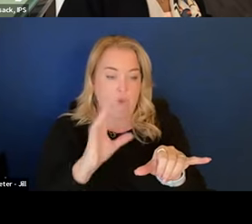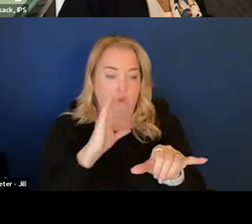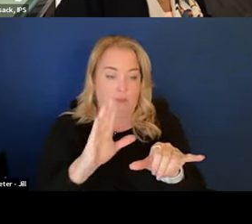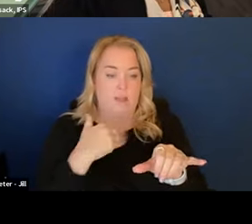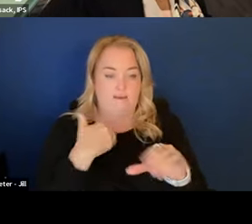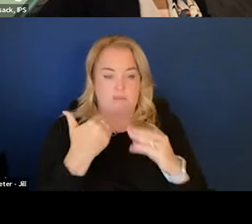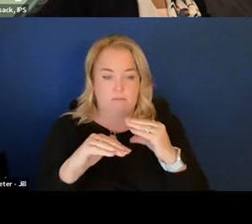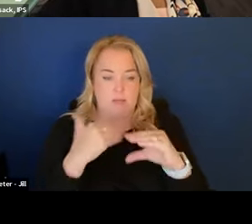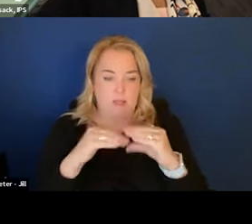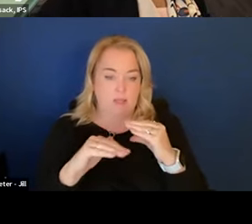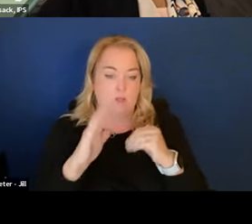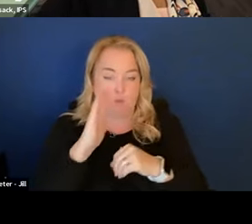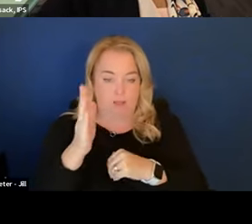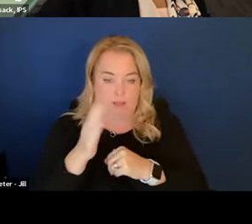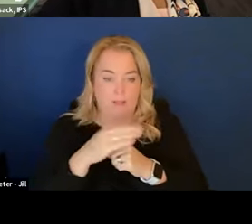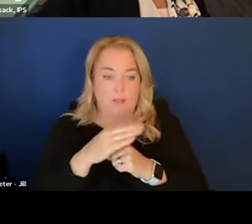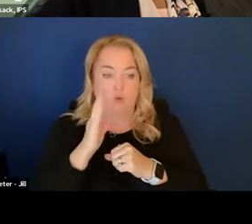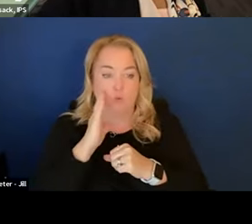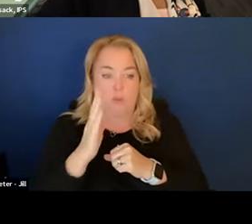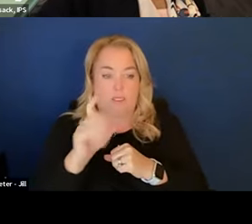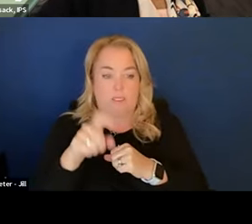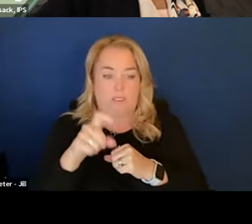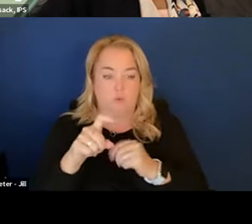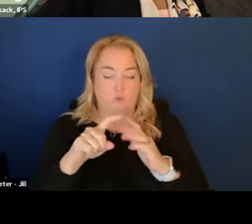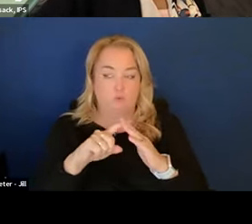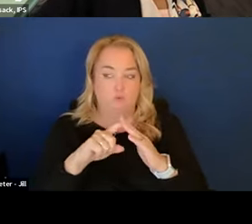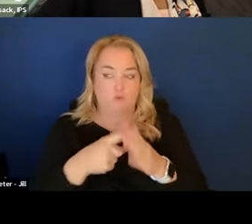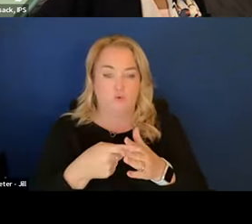email correspondence happening where we need to begin to